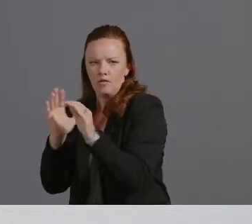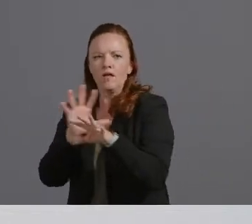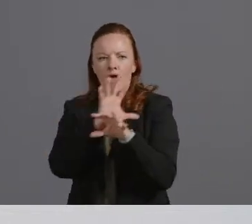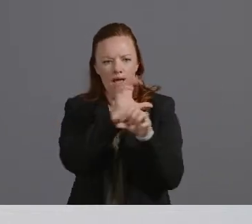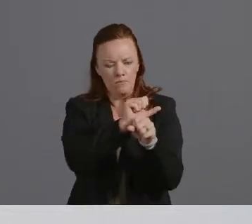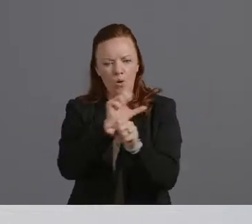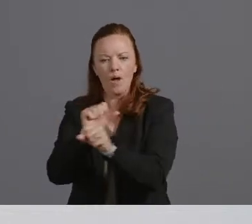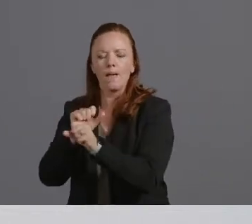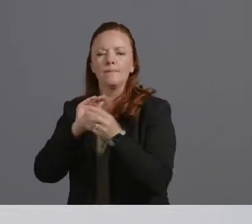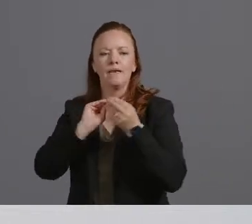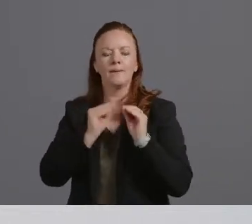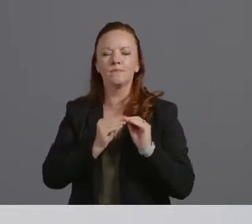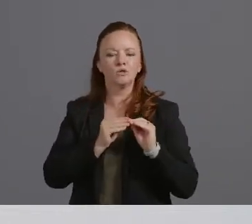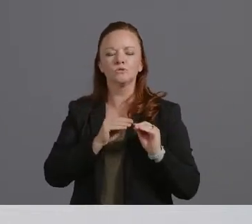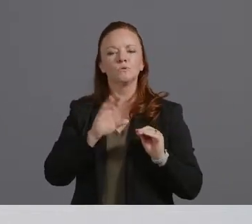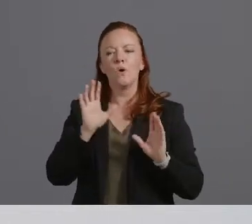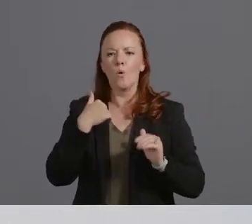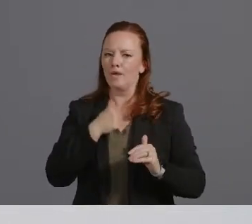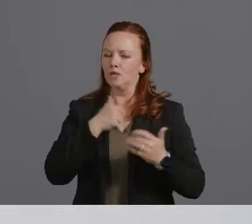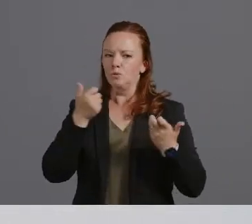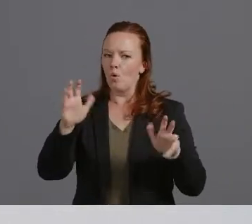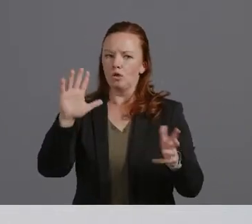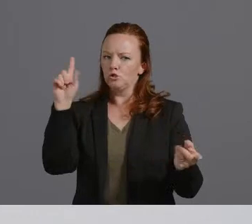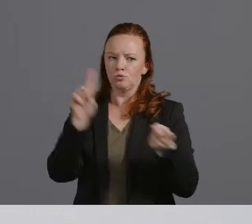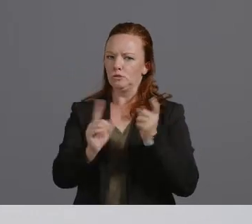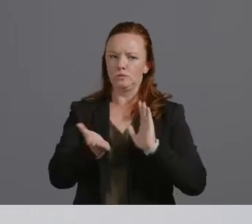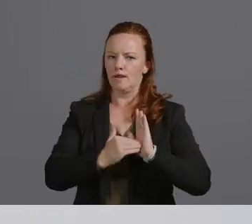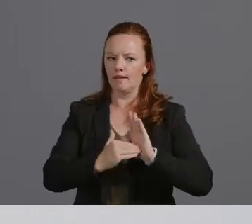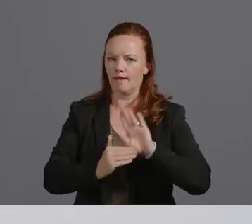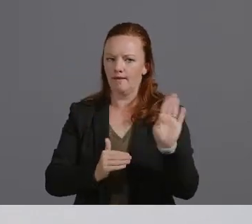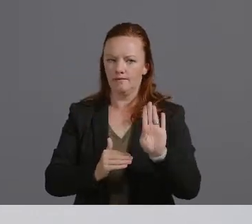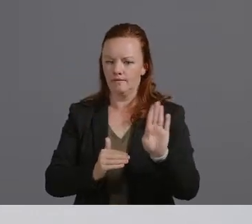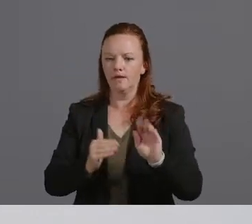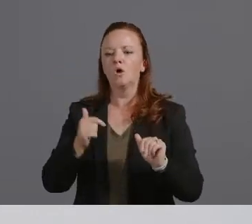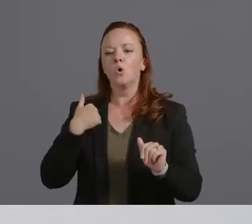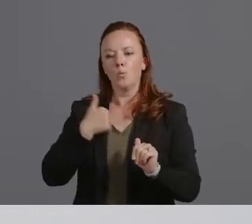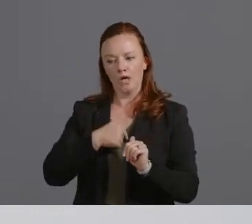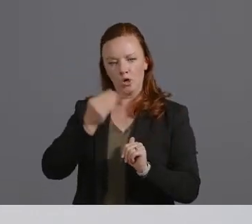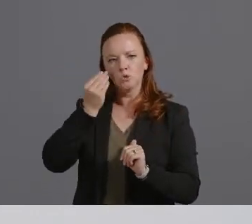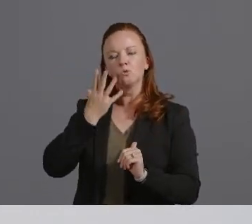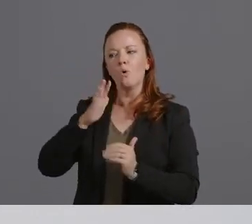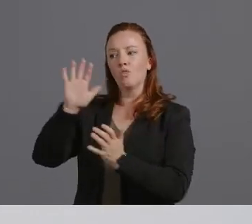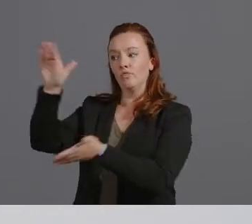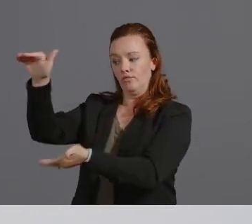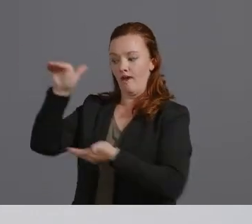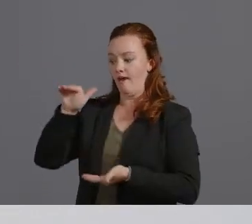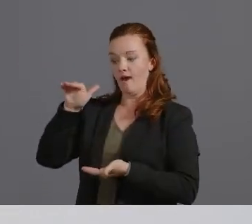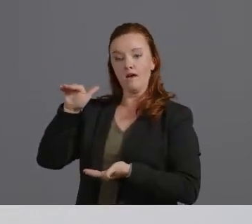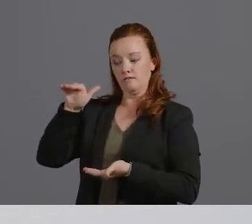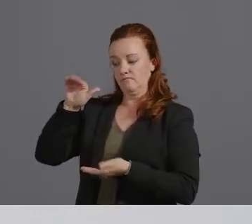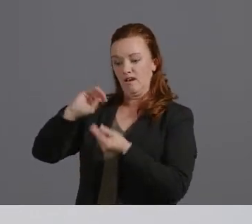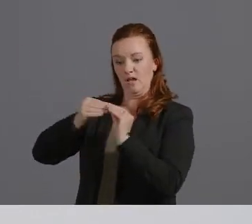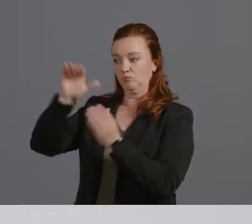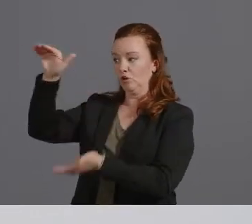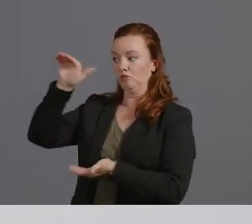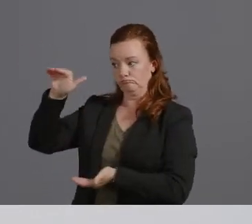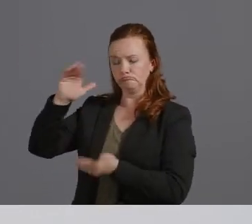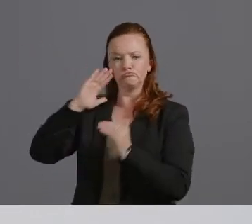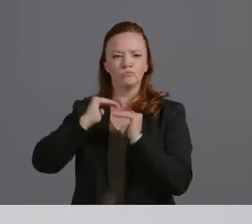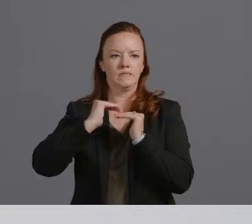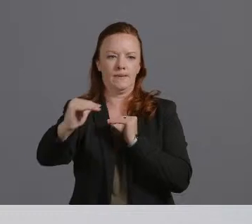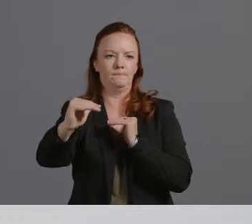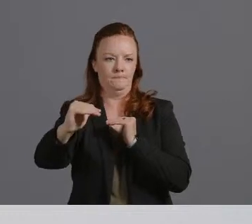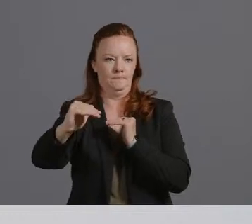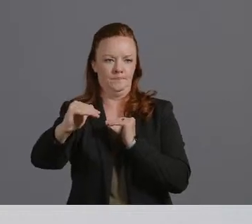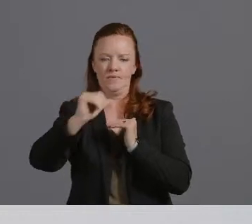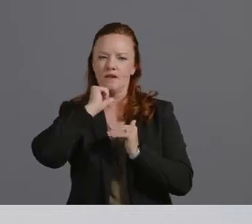So we're hoping not to have to reduce it because we're told that this is our new minimum baseline. But that is the anticipation, is being able